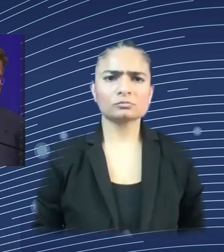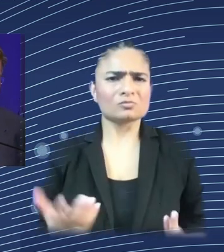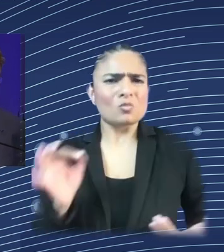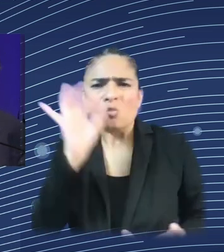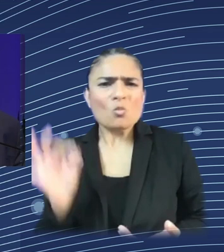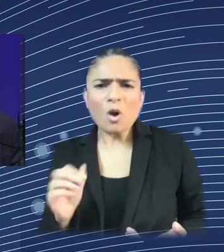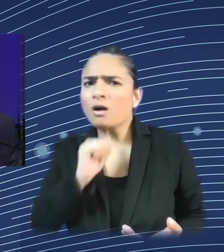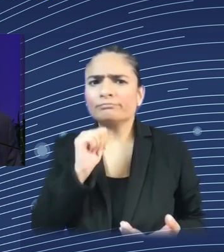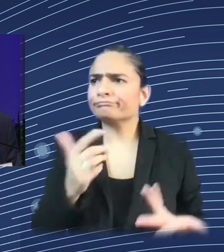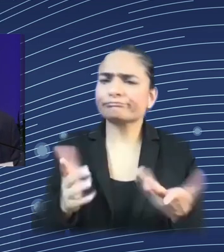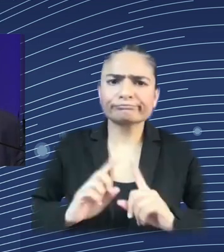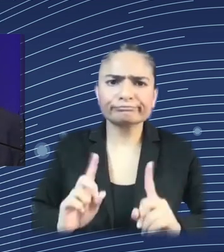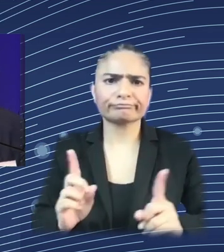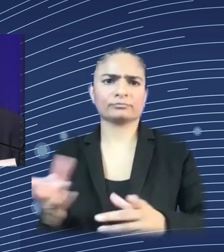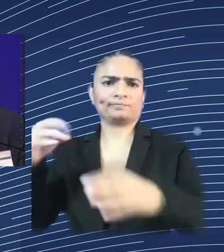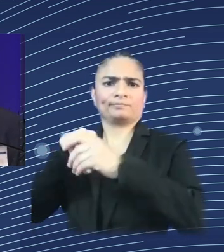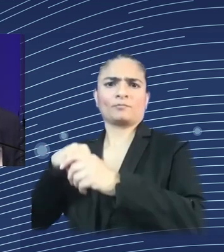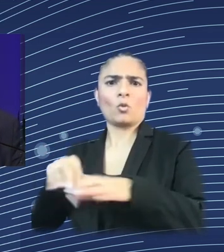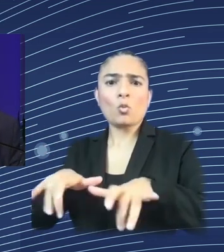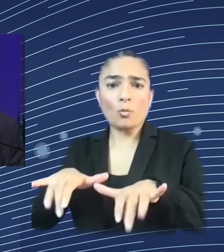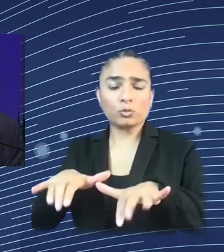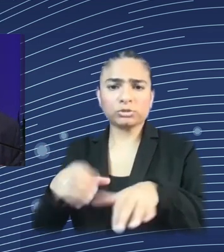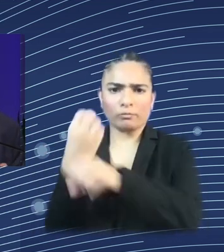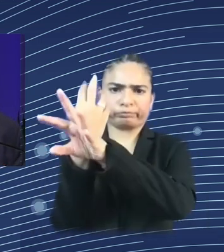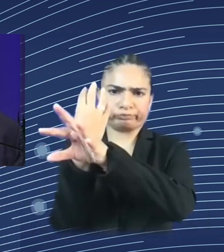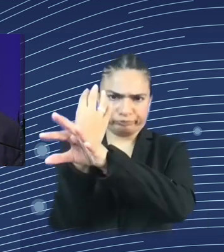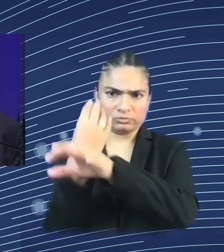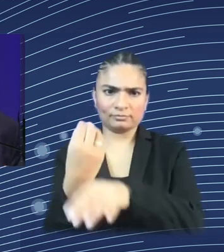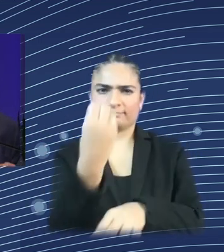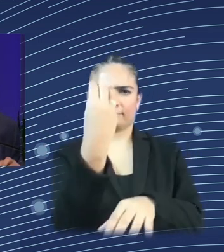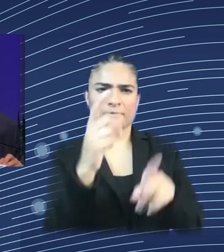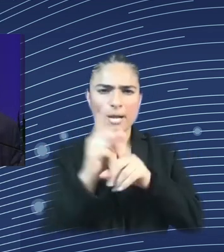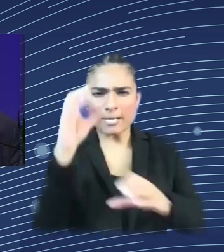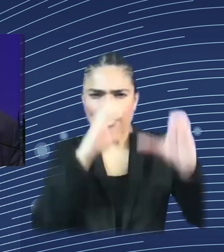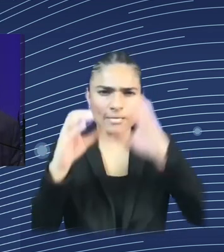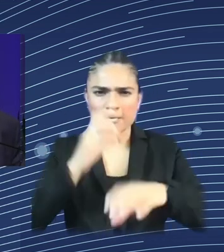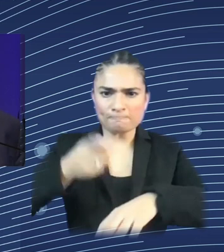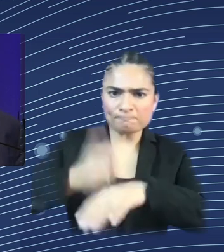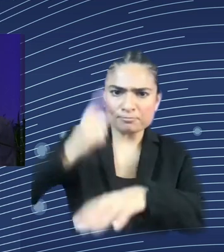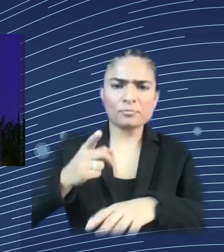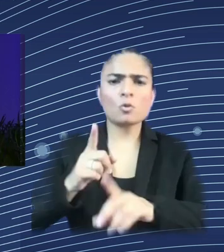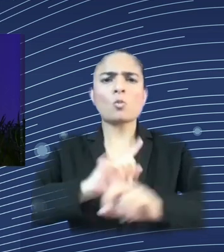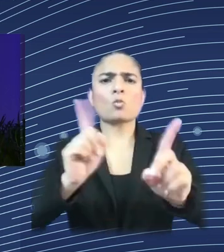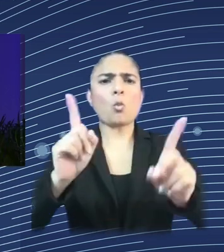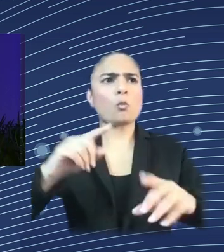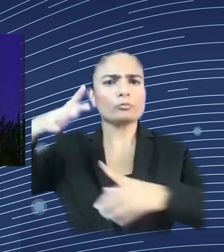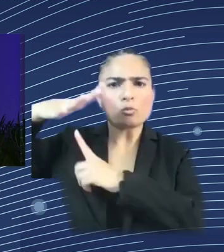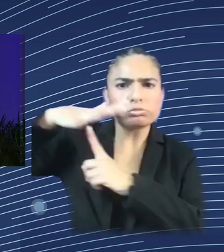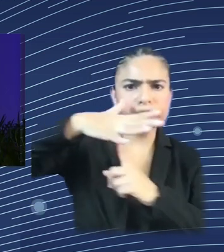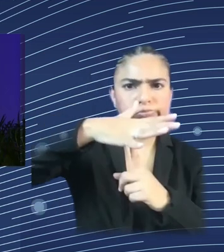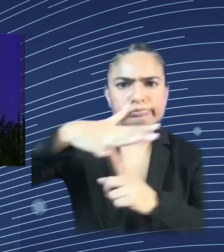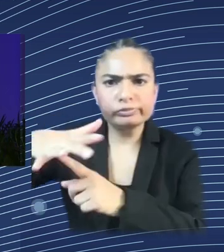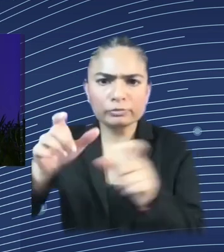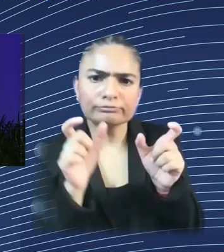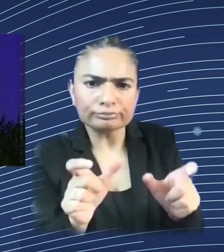course, you're all going to say, yes, but privacy, of course, you have to always bear in mind. What are the challenges? Next slide,